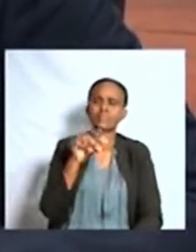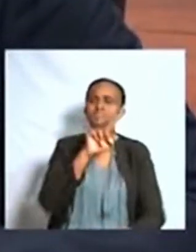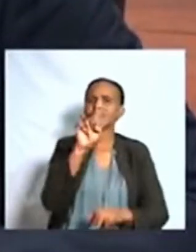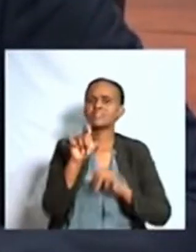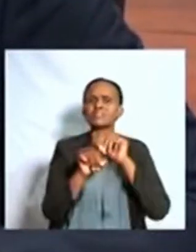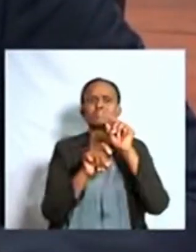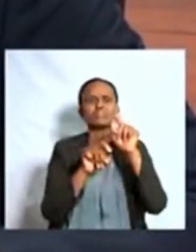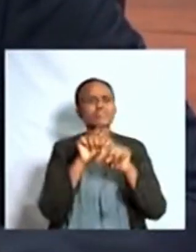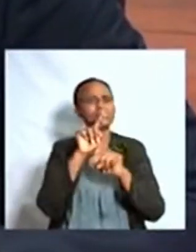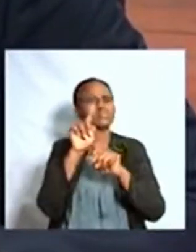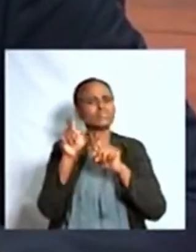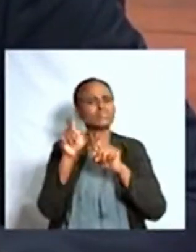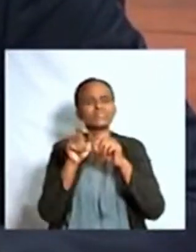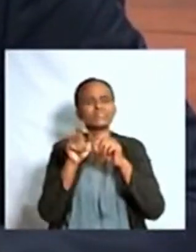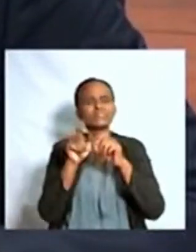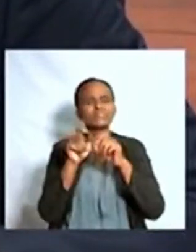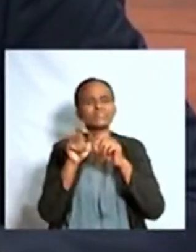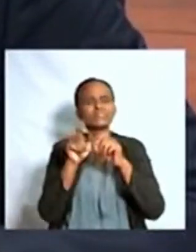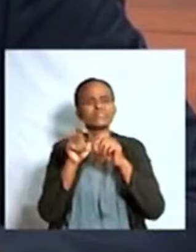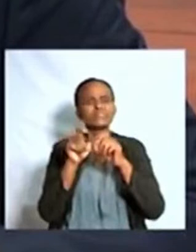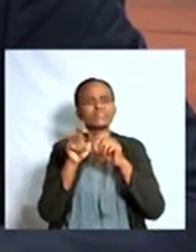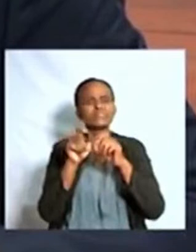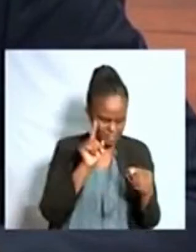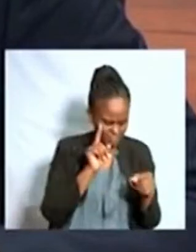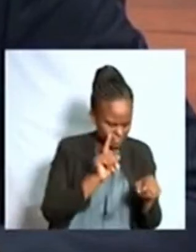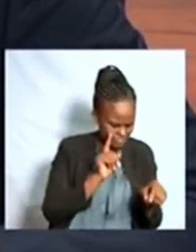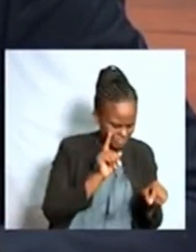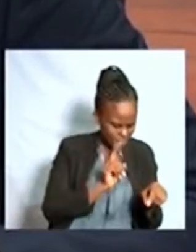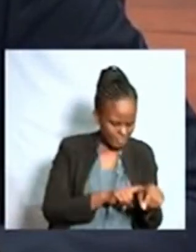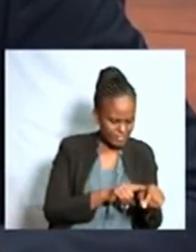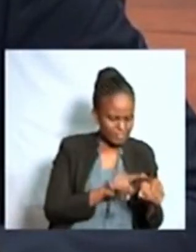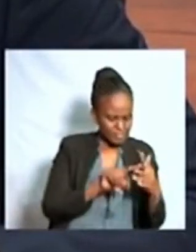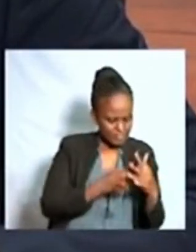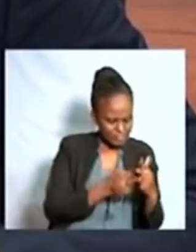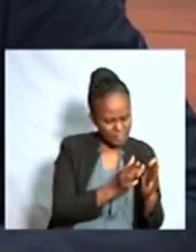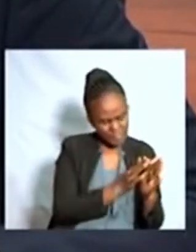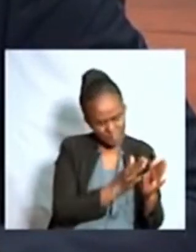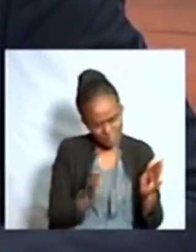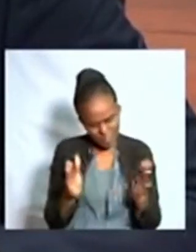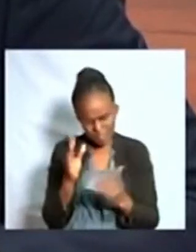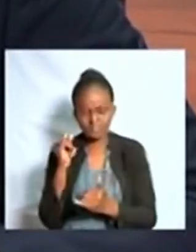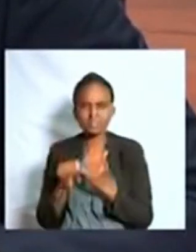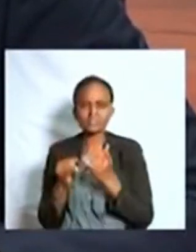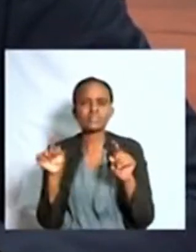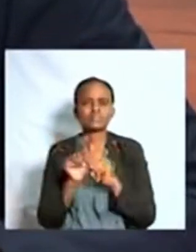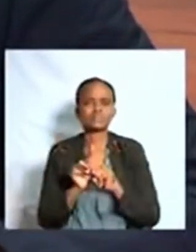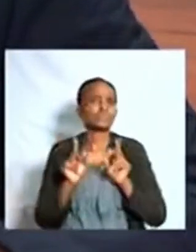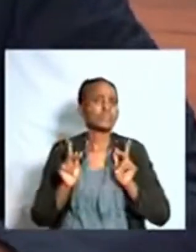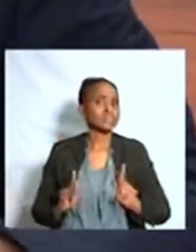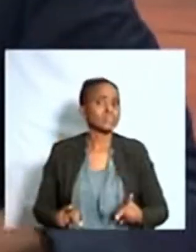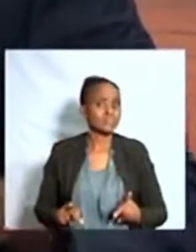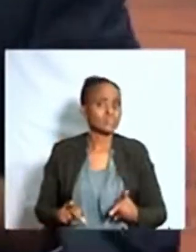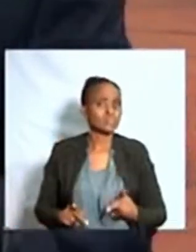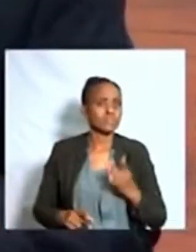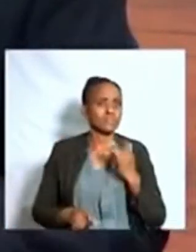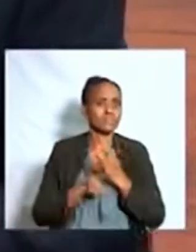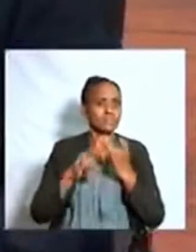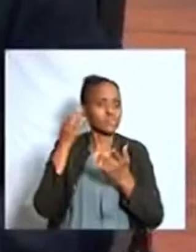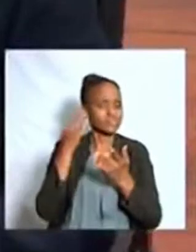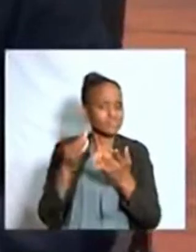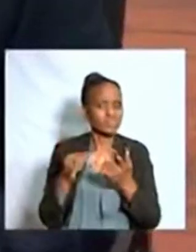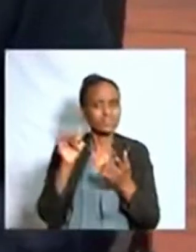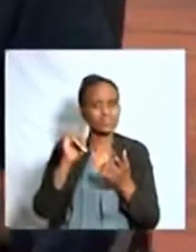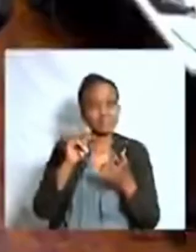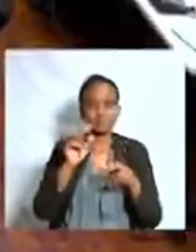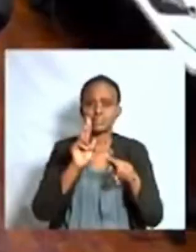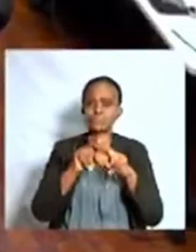marks from the start up to the end. Is this the same officer? Town clerk? Yes,